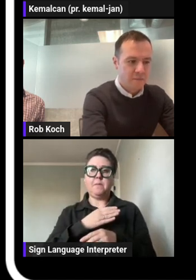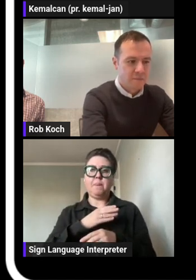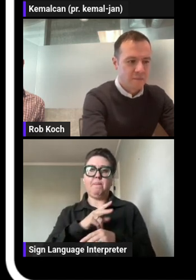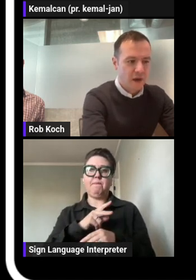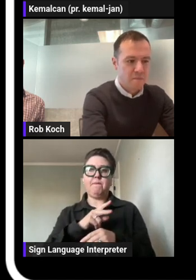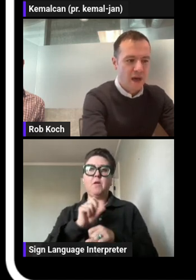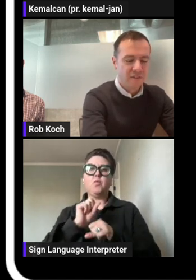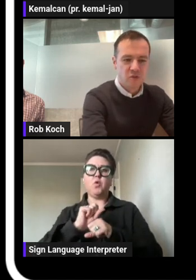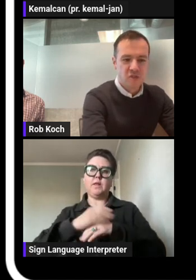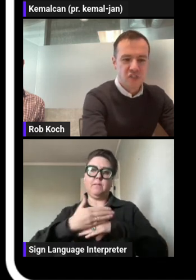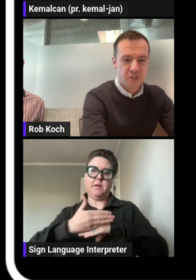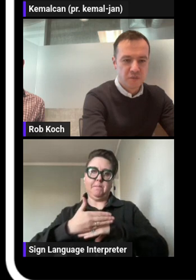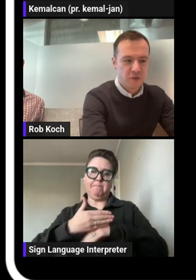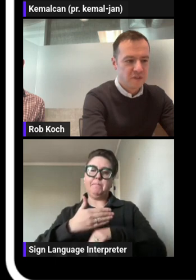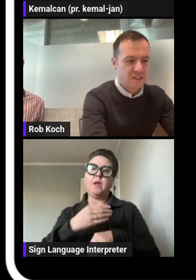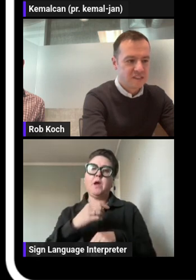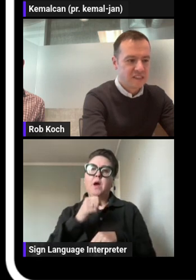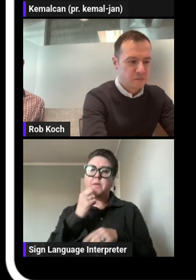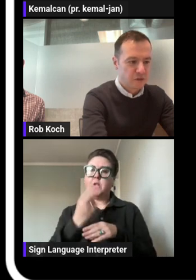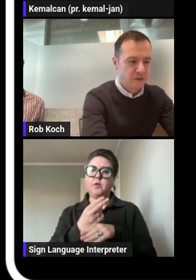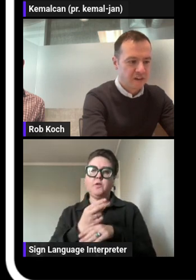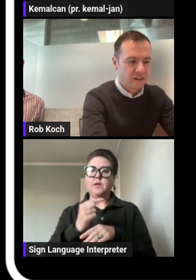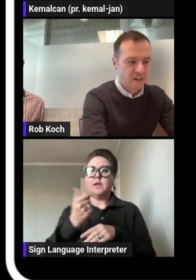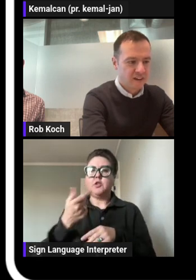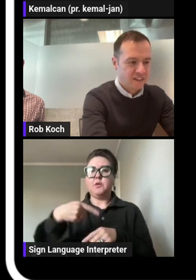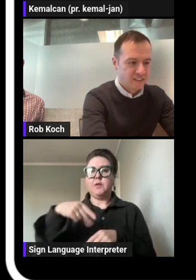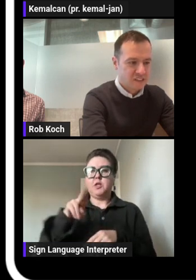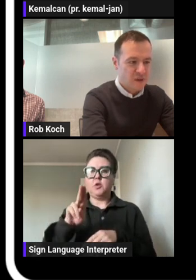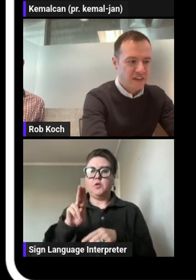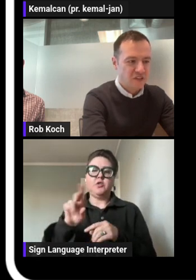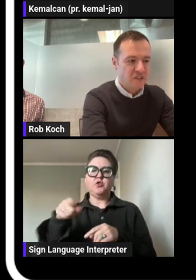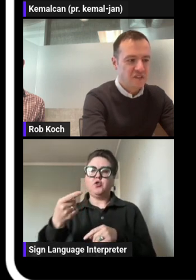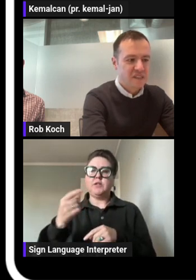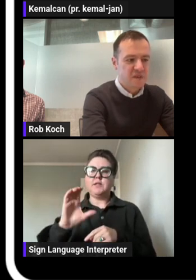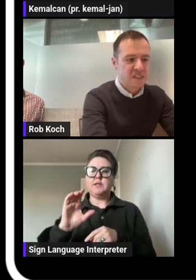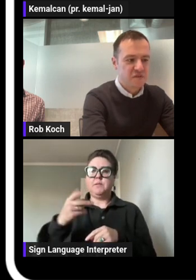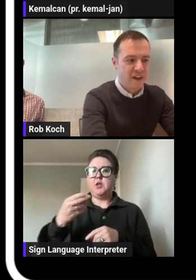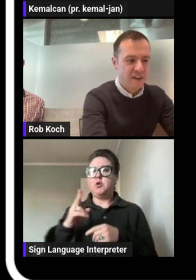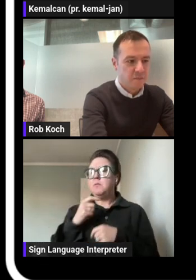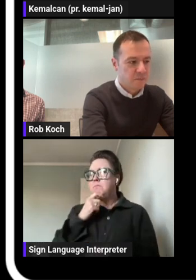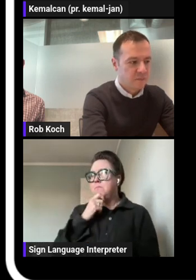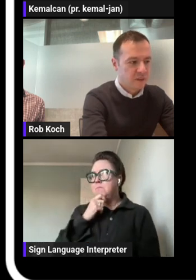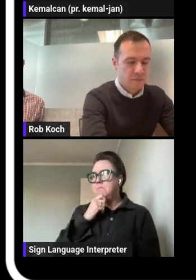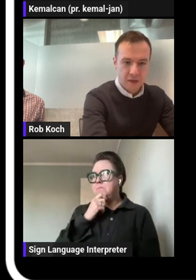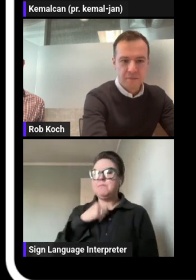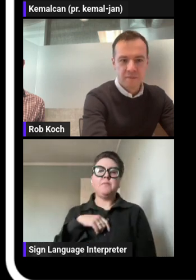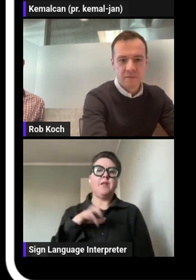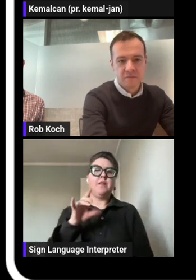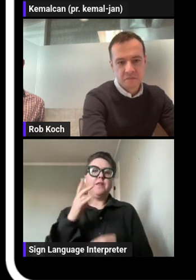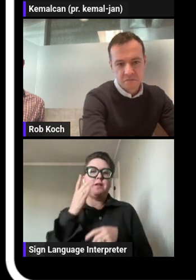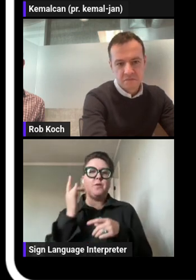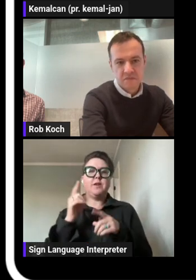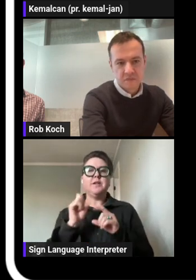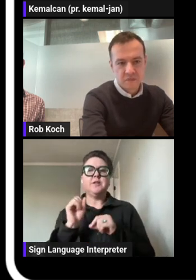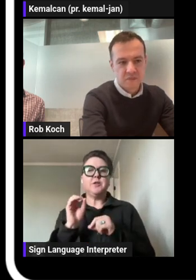work laptop, I'm not using GPU. There's CPU here. That's why I needed to specify it. But